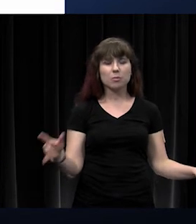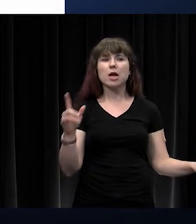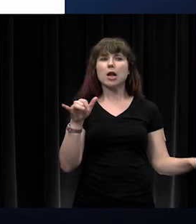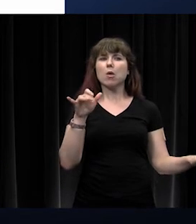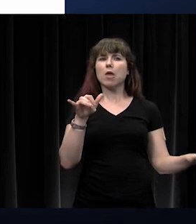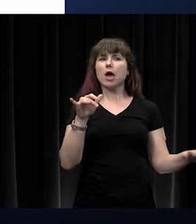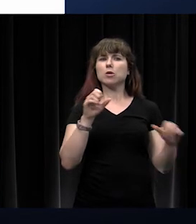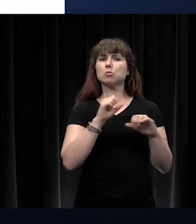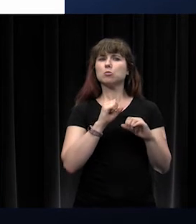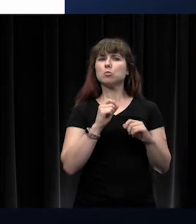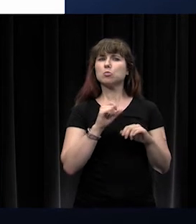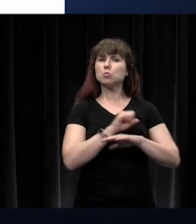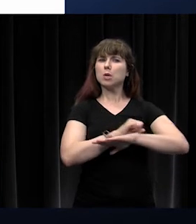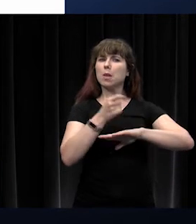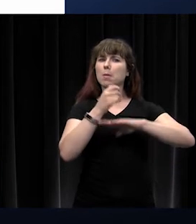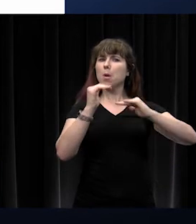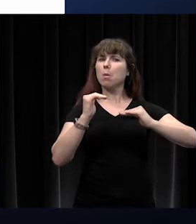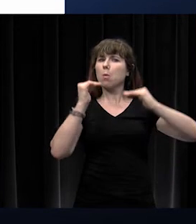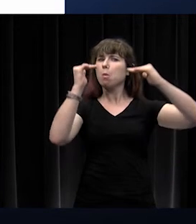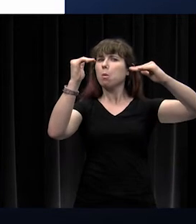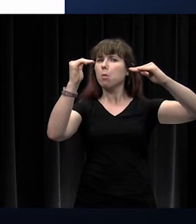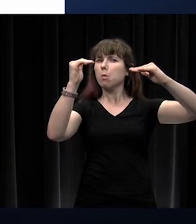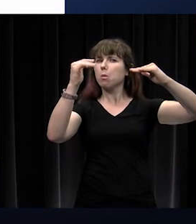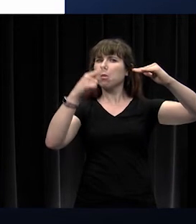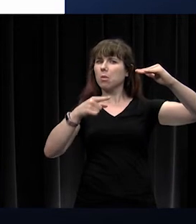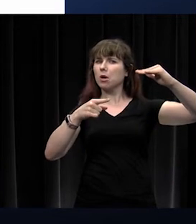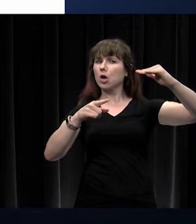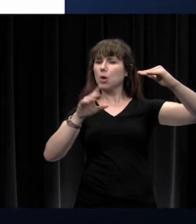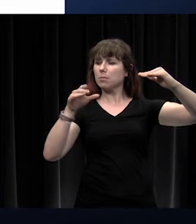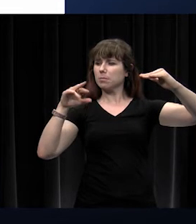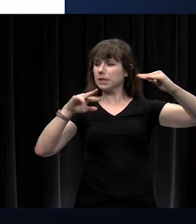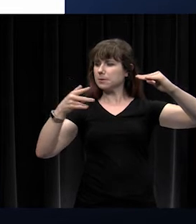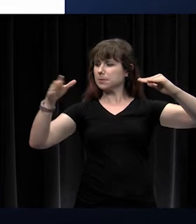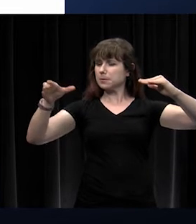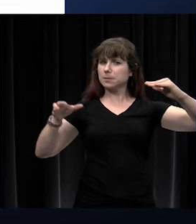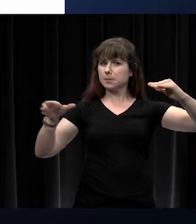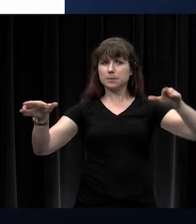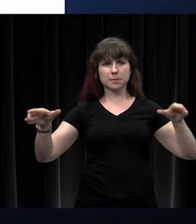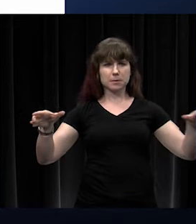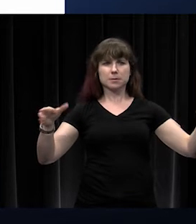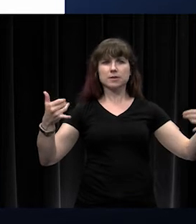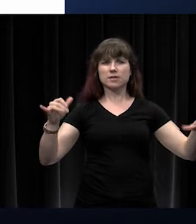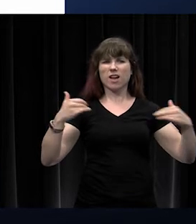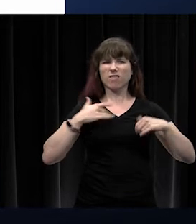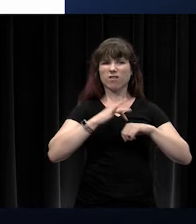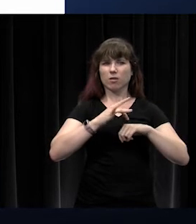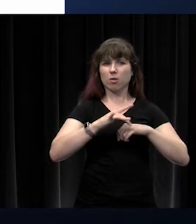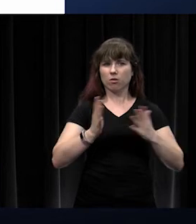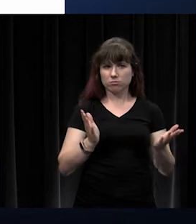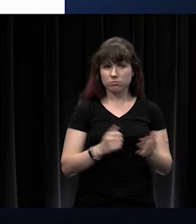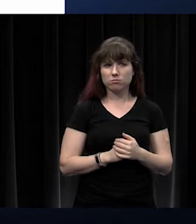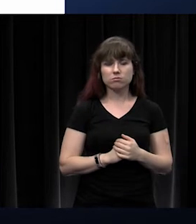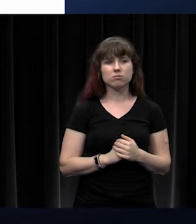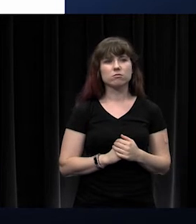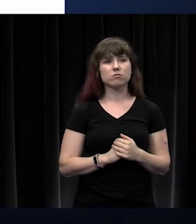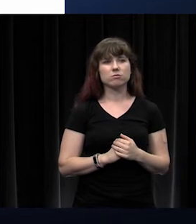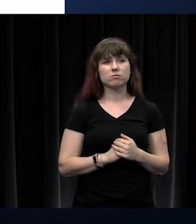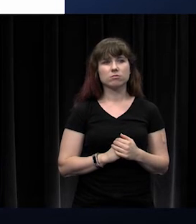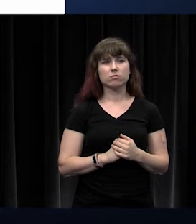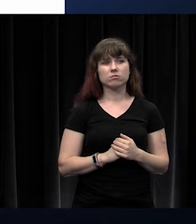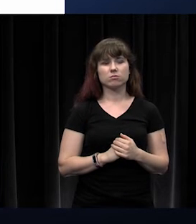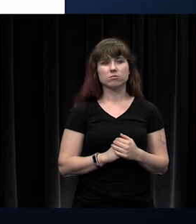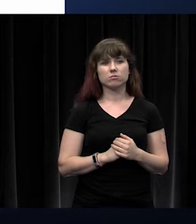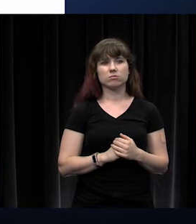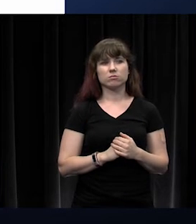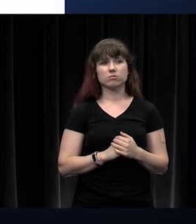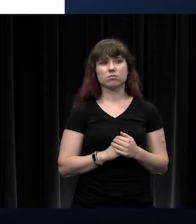today, because of this age, it was very well received with some of the studies we did to know that we've got the sight lines for it. The upper level